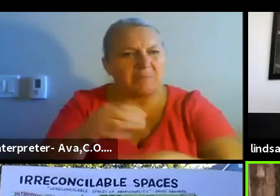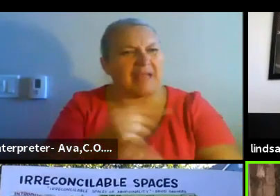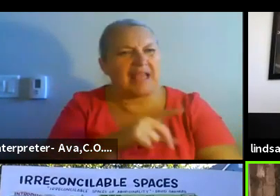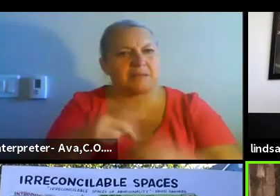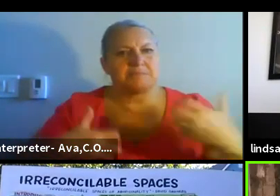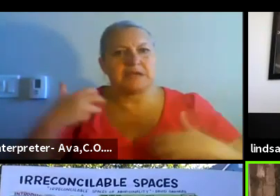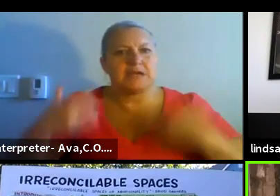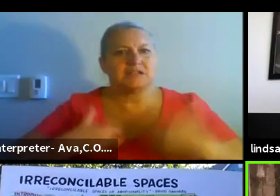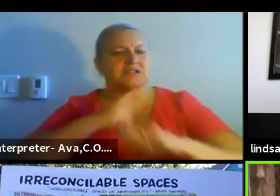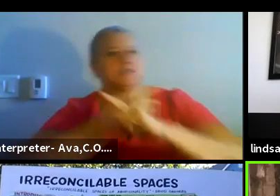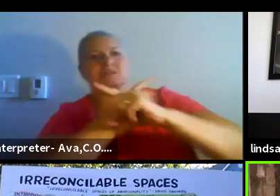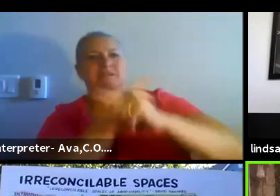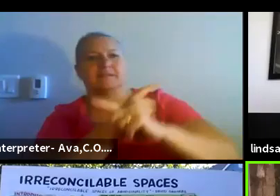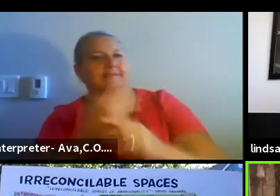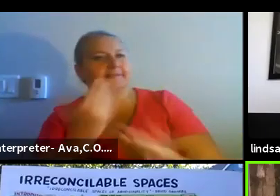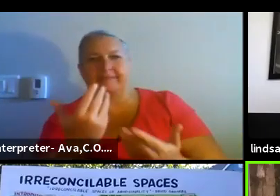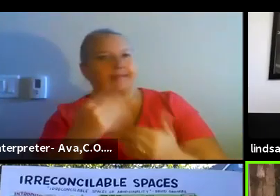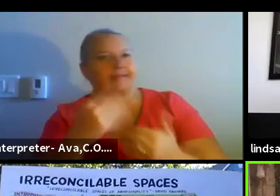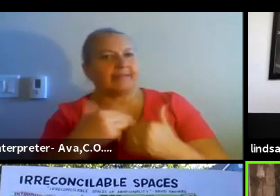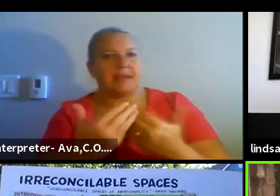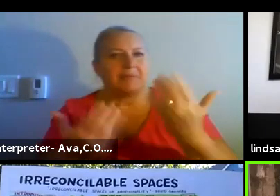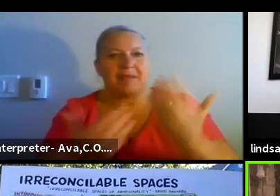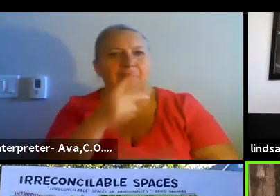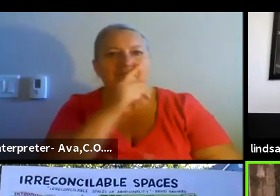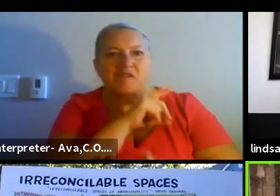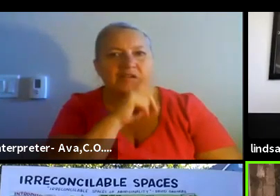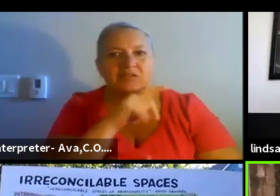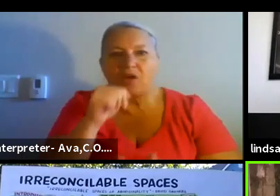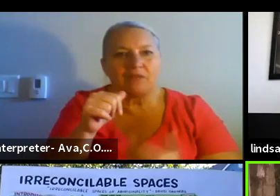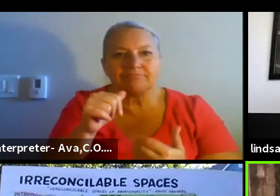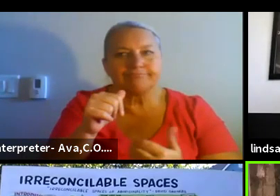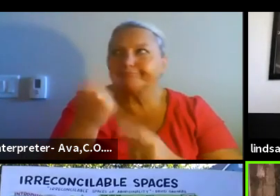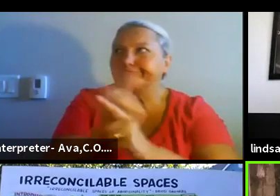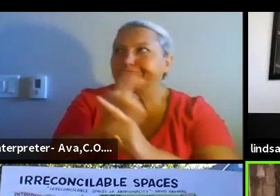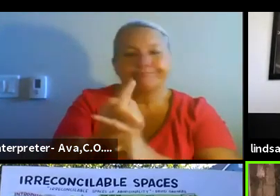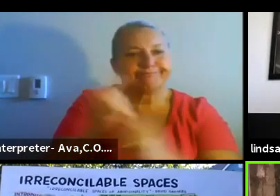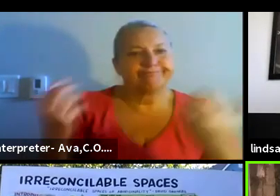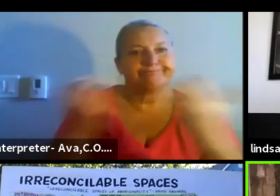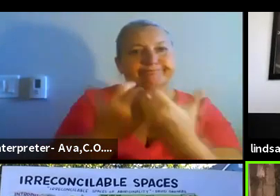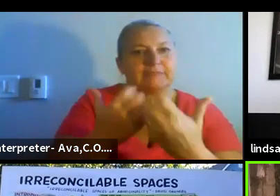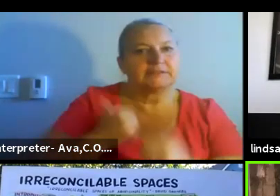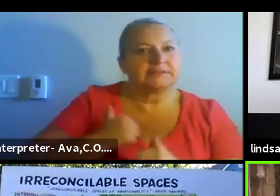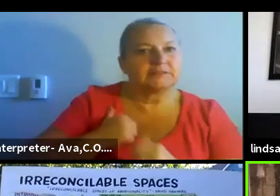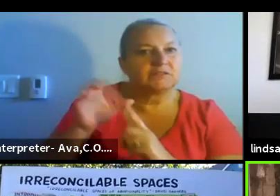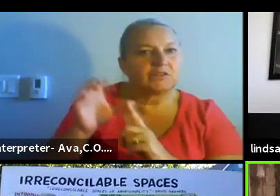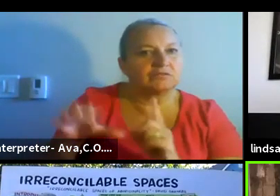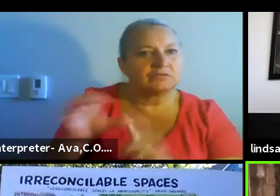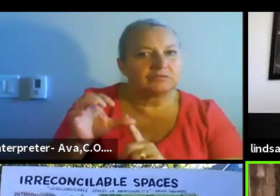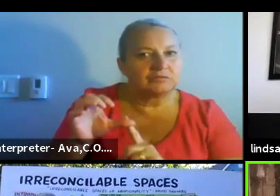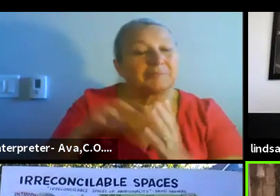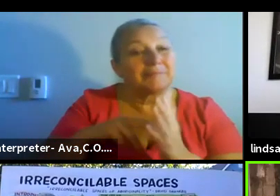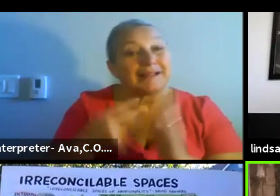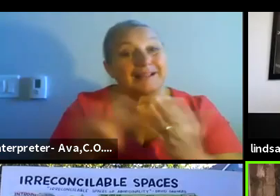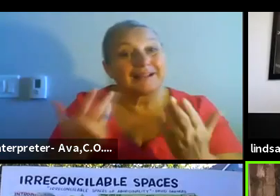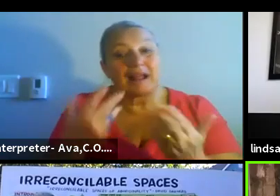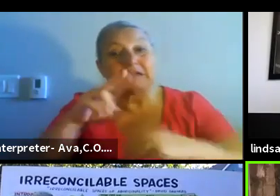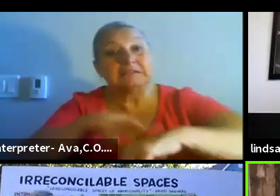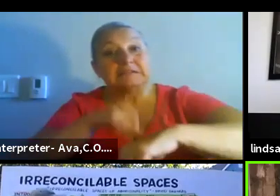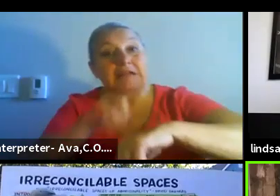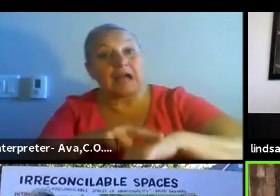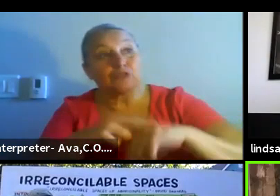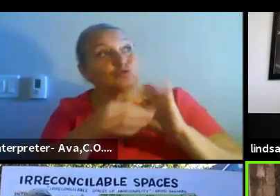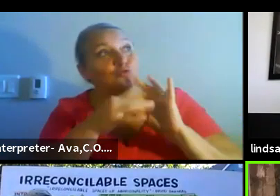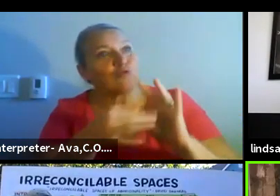and distinctly Canadian encounter in which any possibility of authentic relations would be